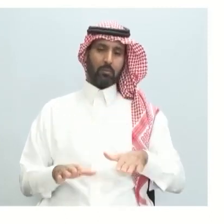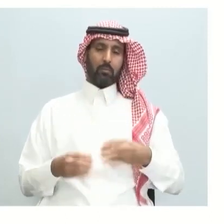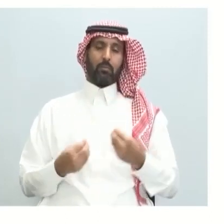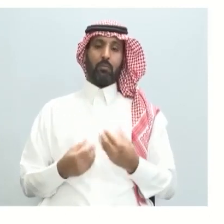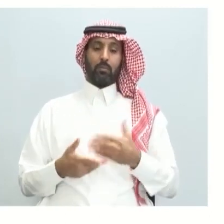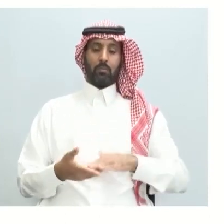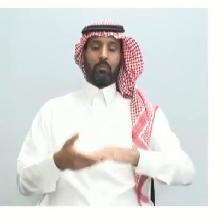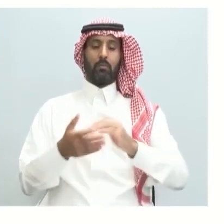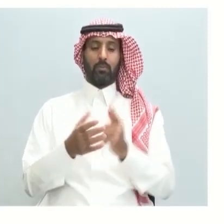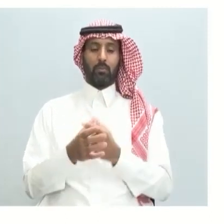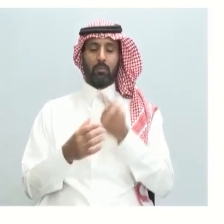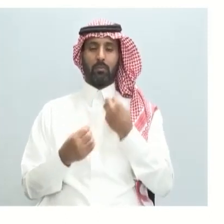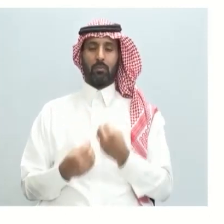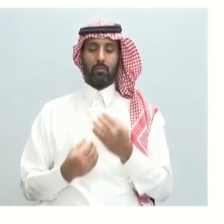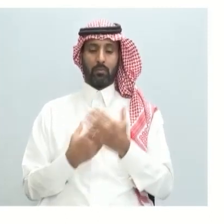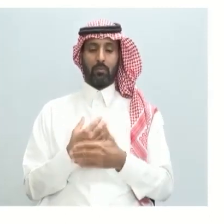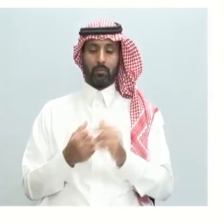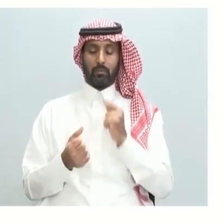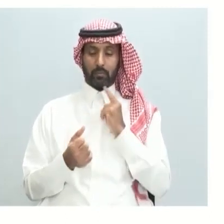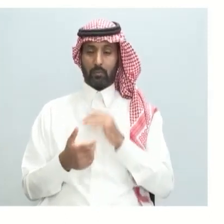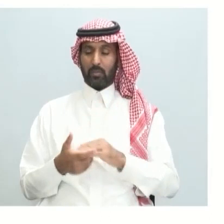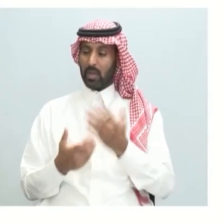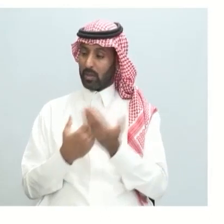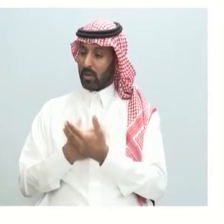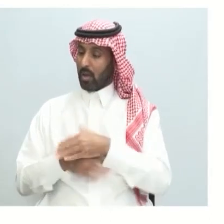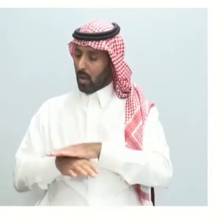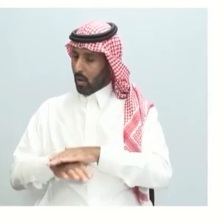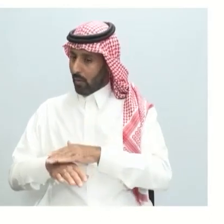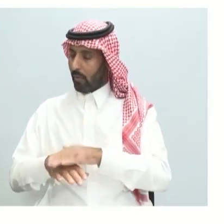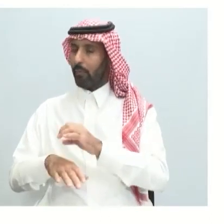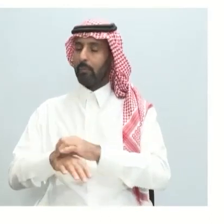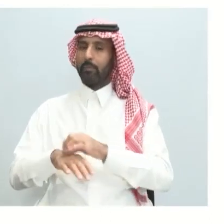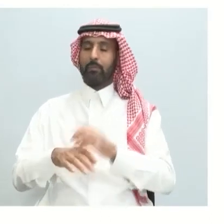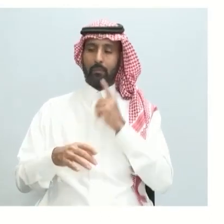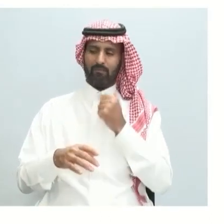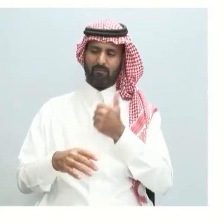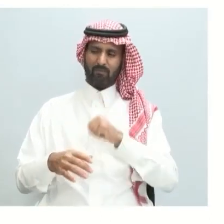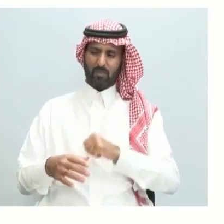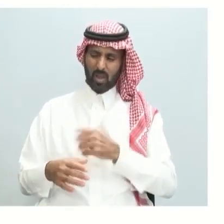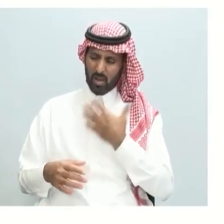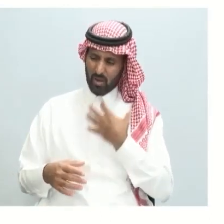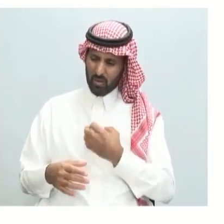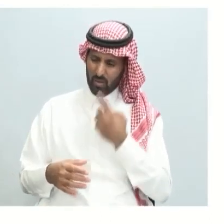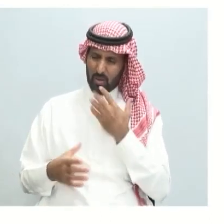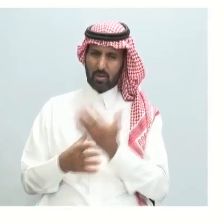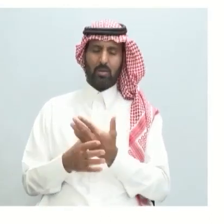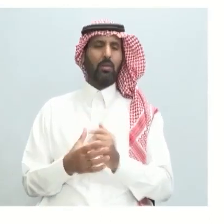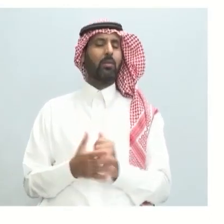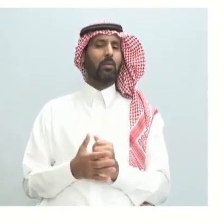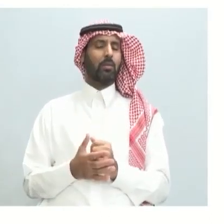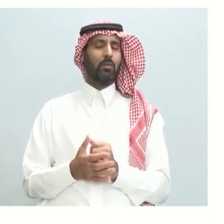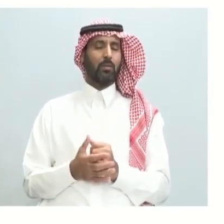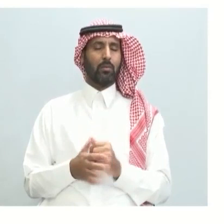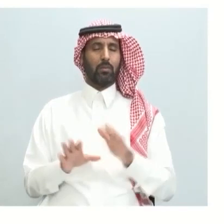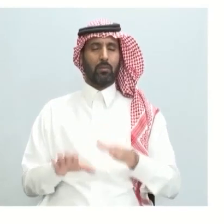help, or kindness to someone who is hurt or feeling bad for some reason. So to